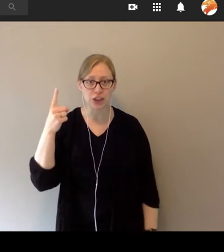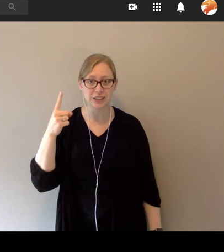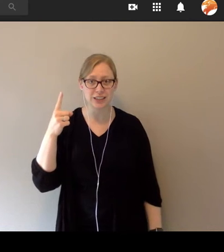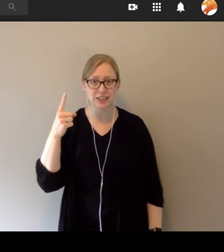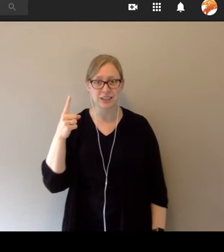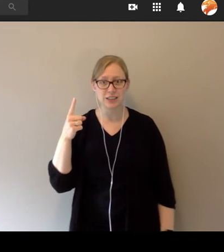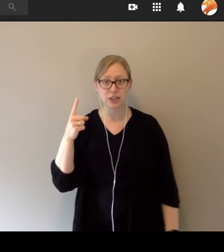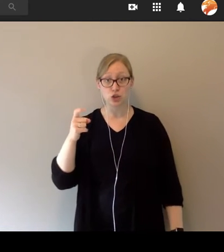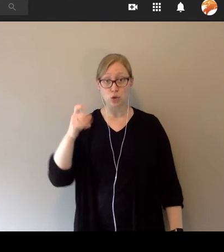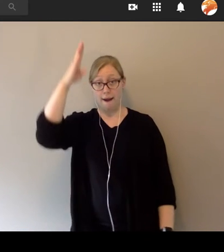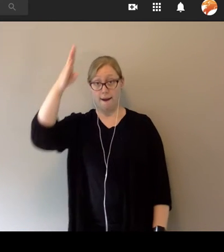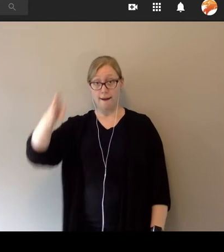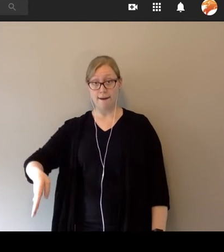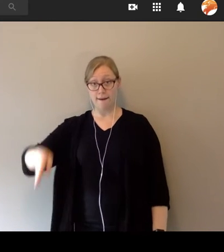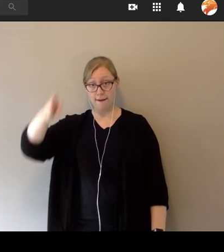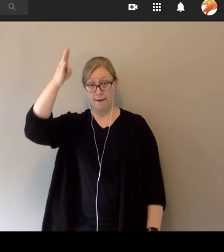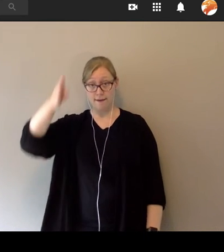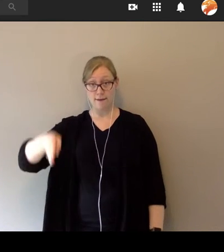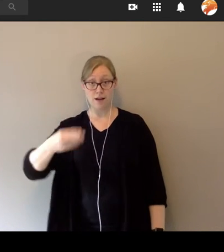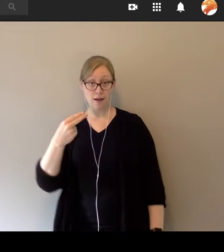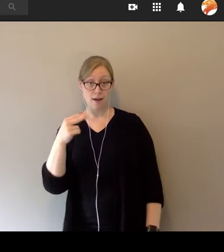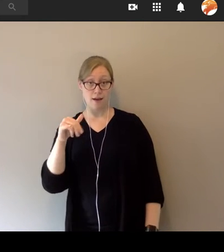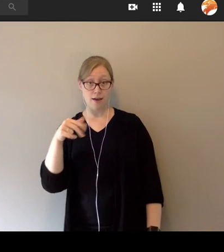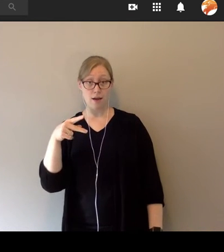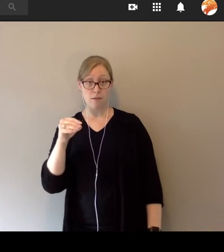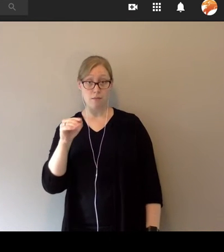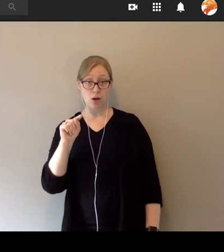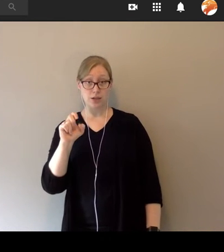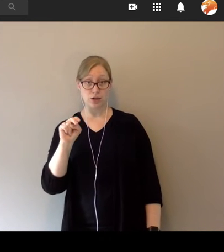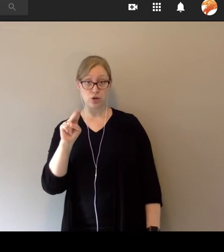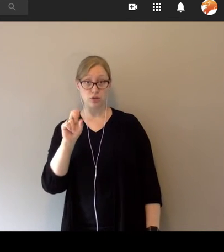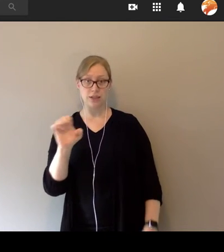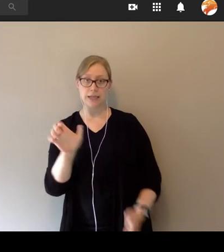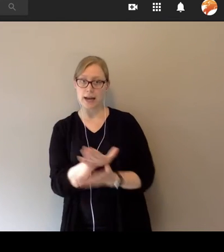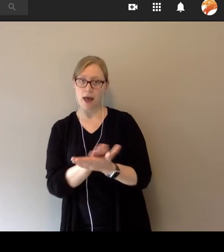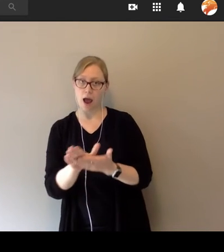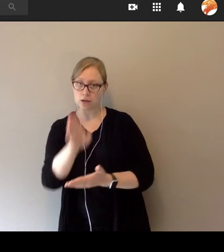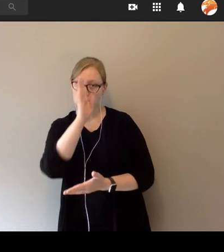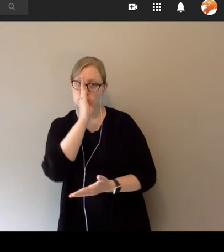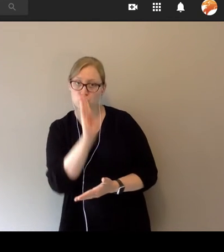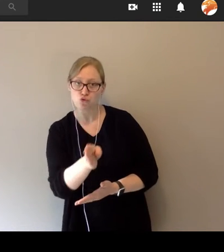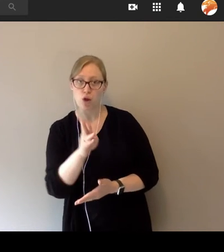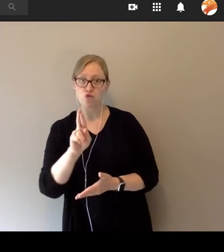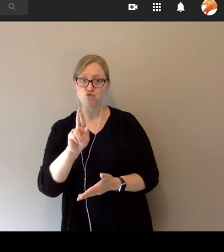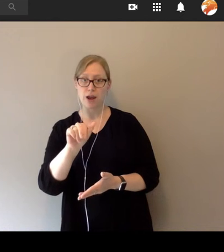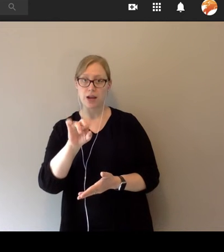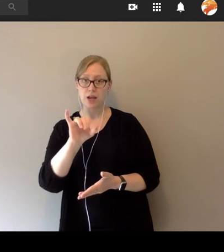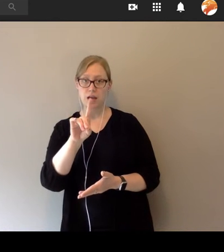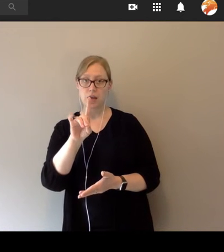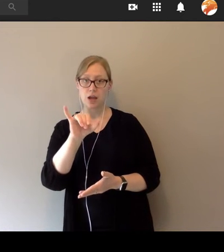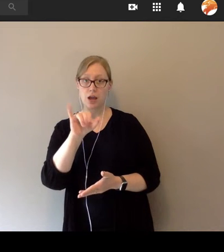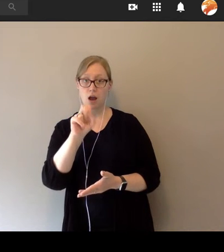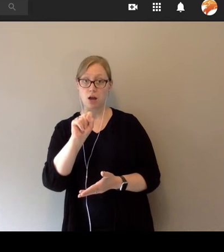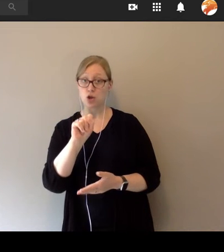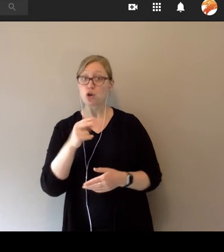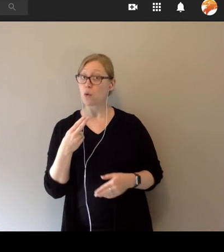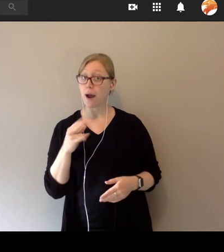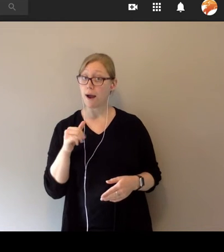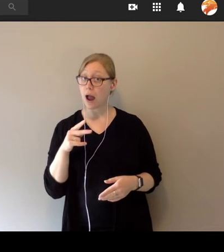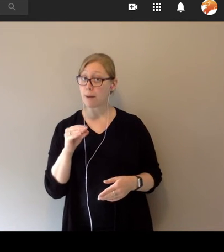is a nice straight radius of the circle, just like this one. All right, and so